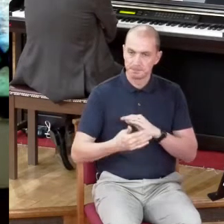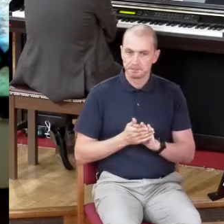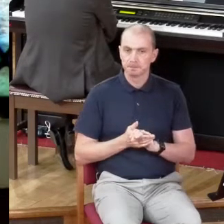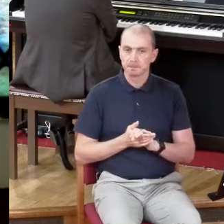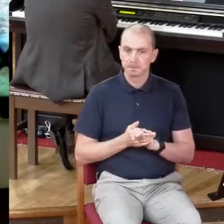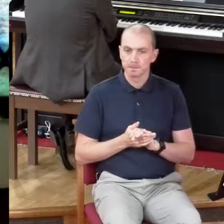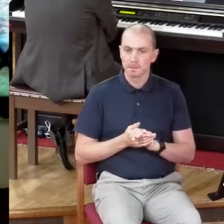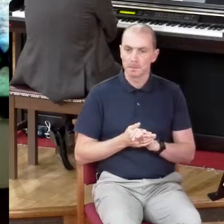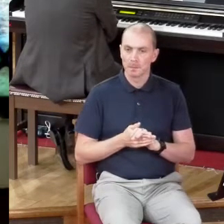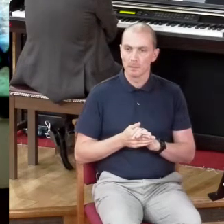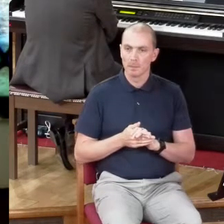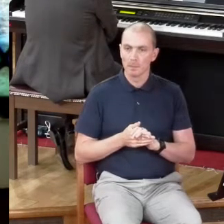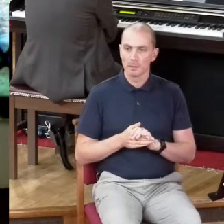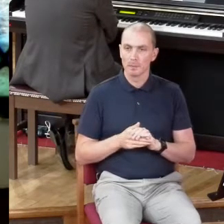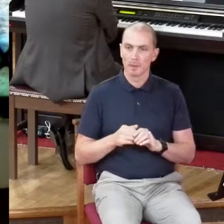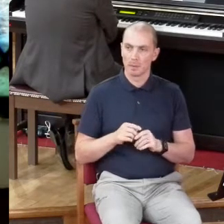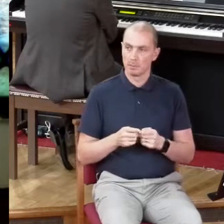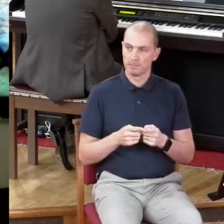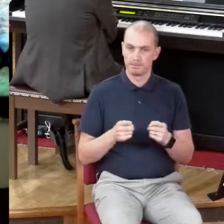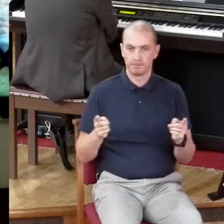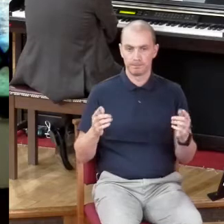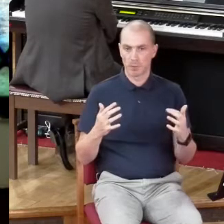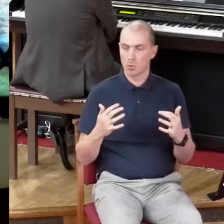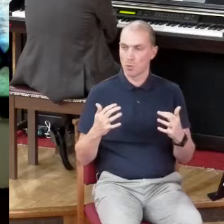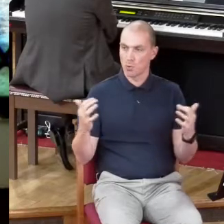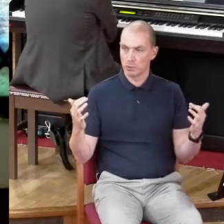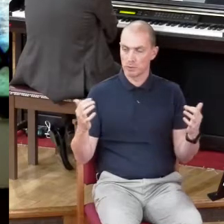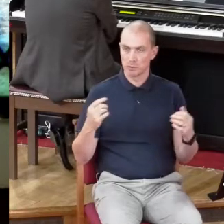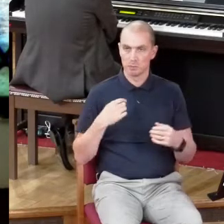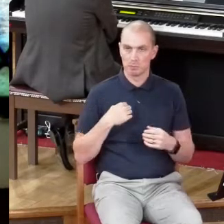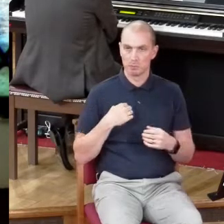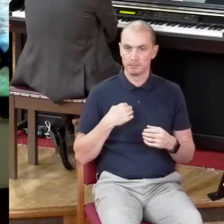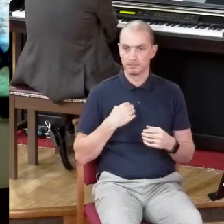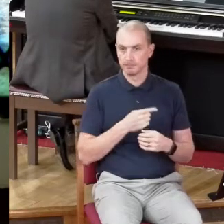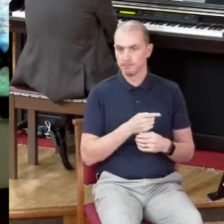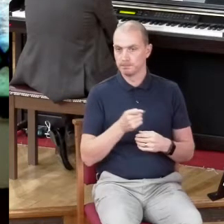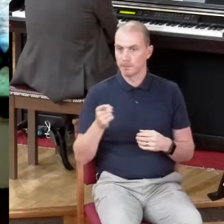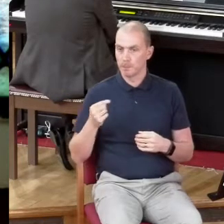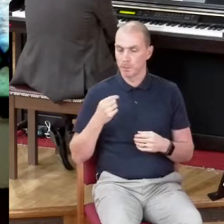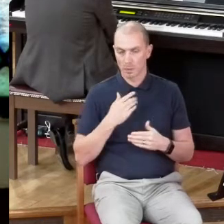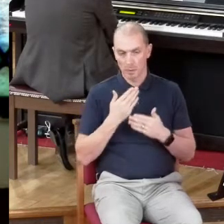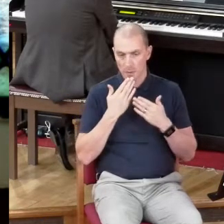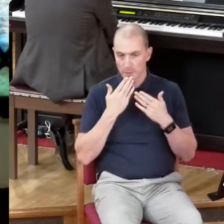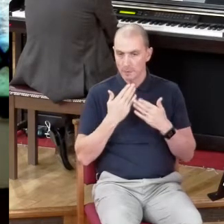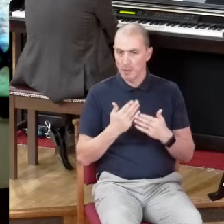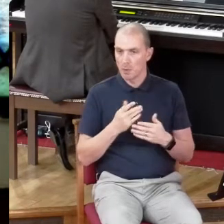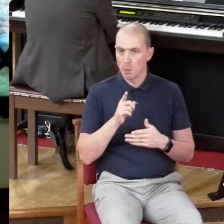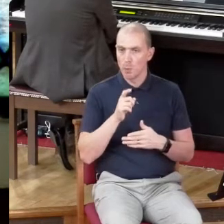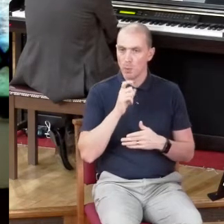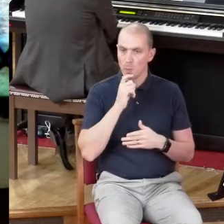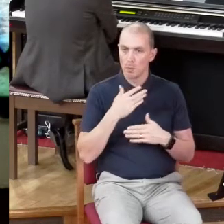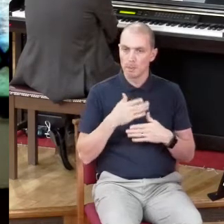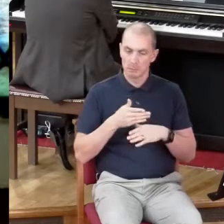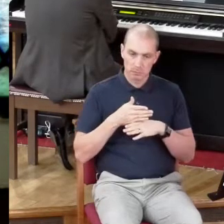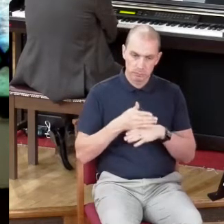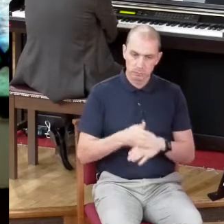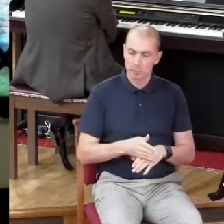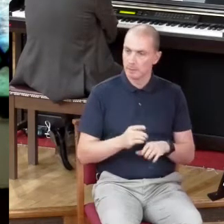congregation, we thank you for those who have worked for that gospel over the years,